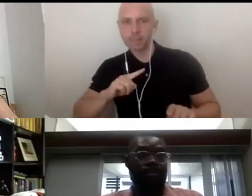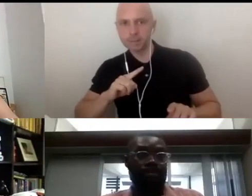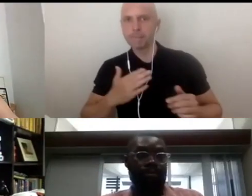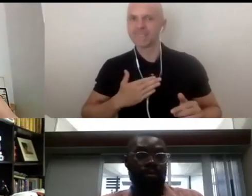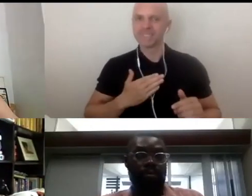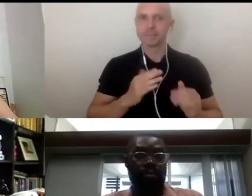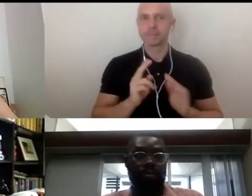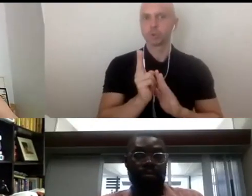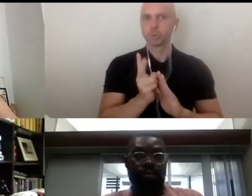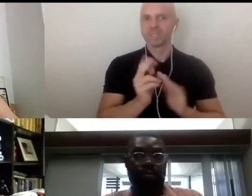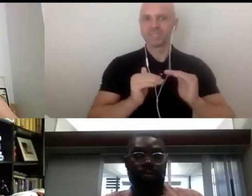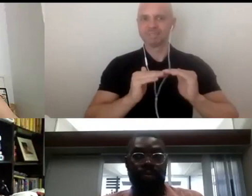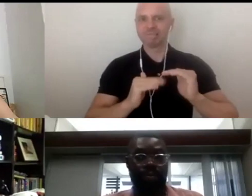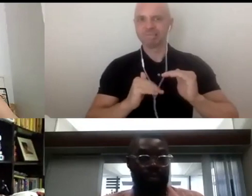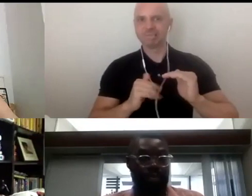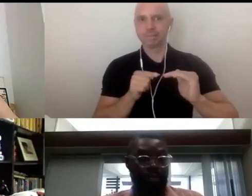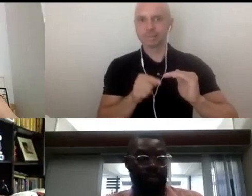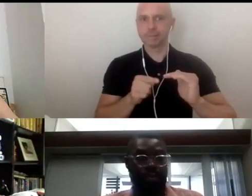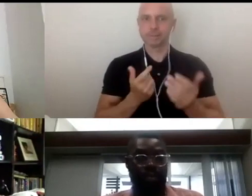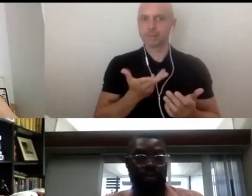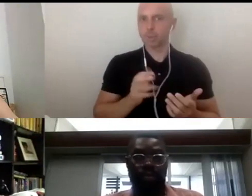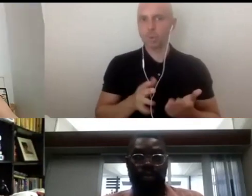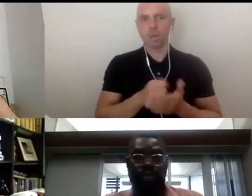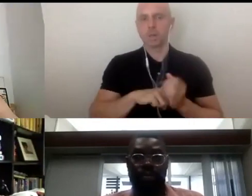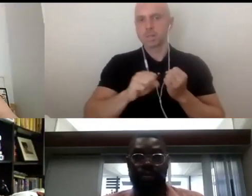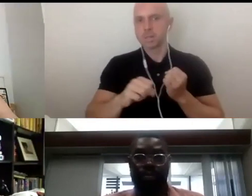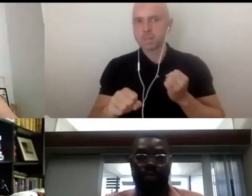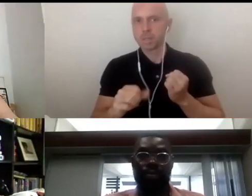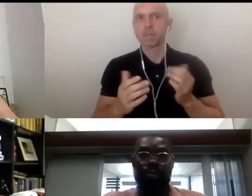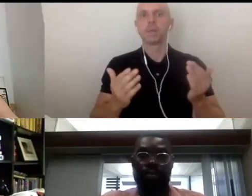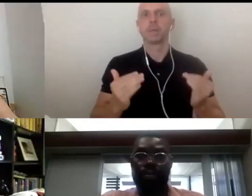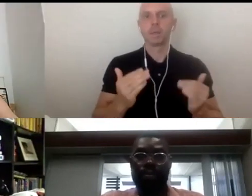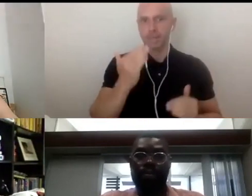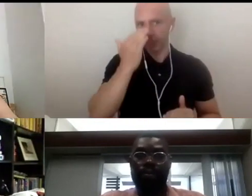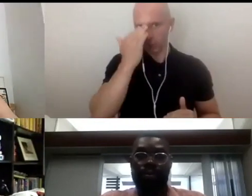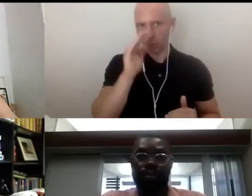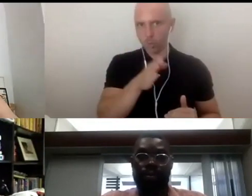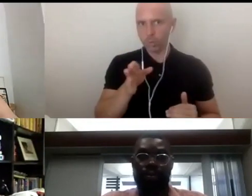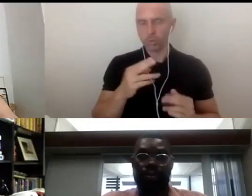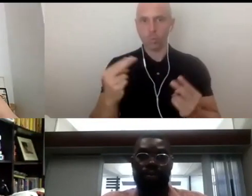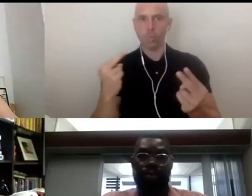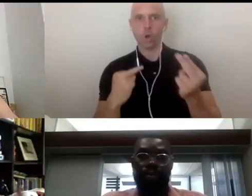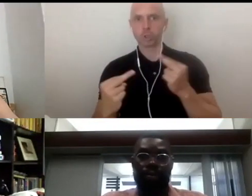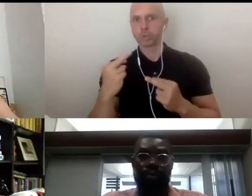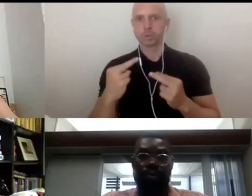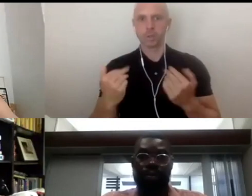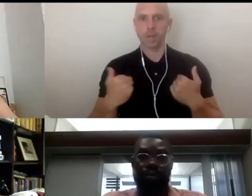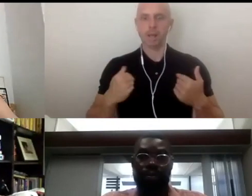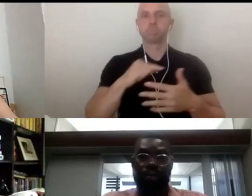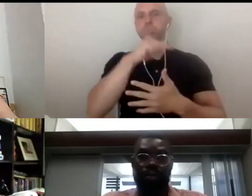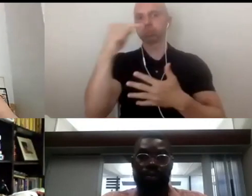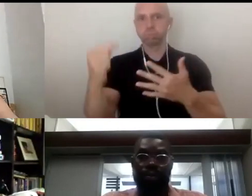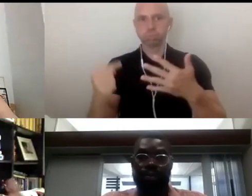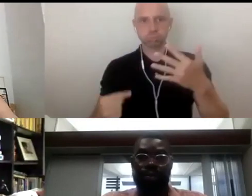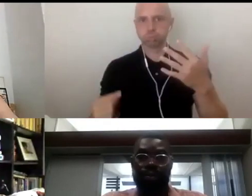from everyone. And in addition, we know a lot of you will have a lot more questions because this seems to be the year